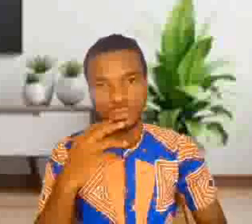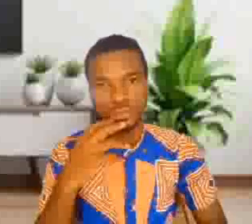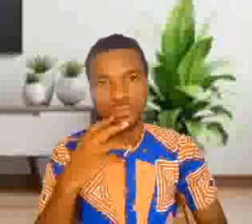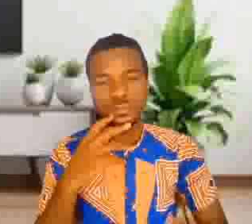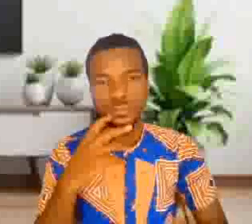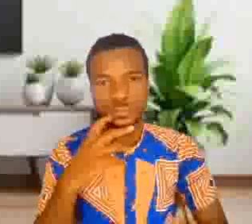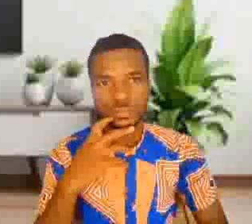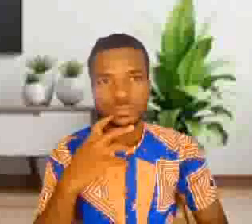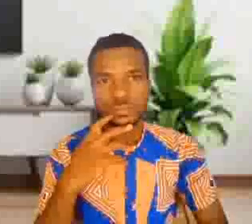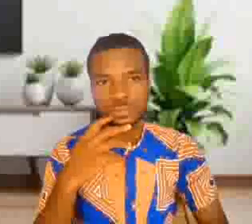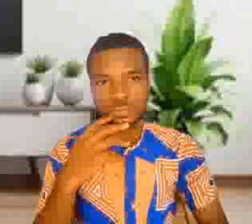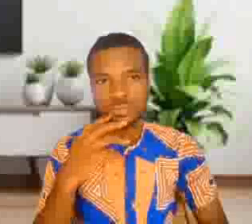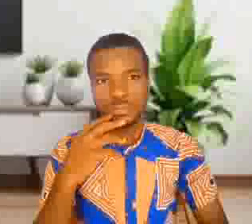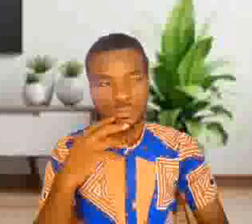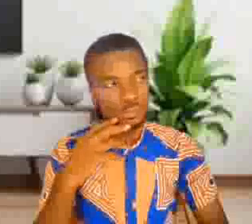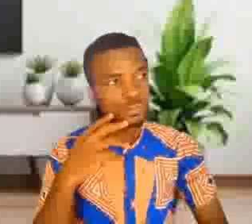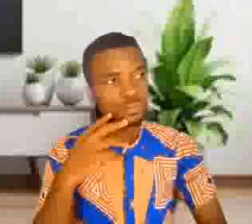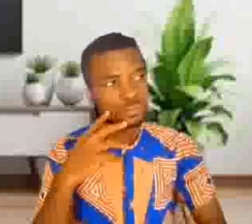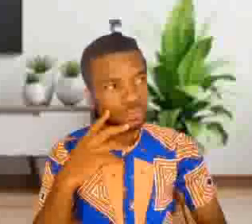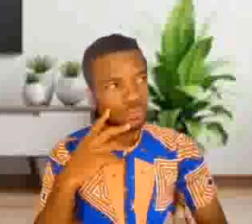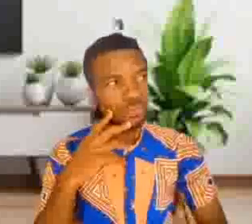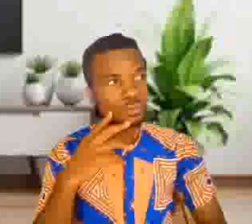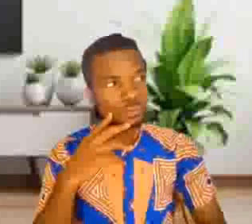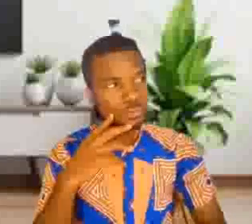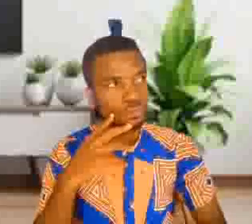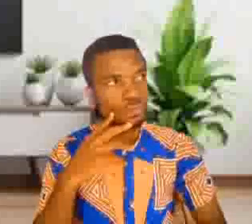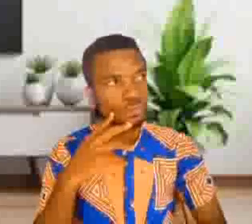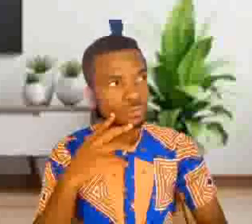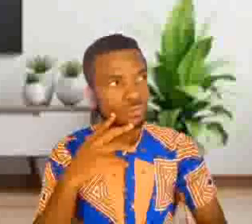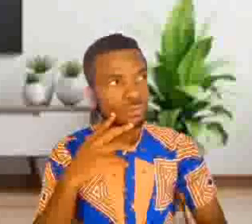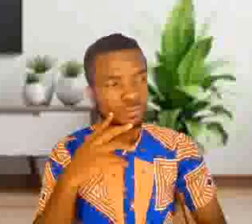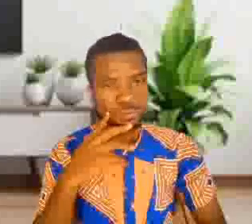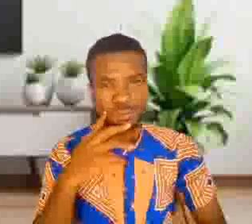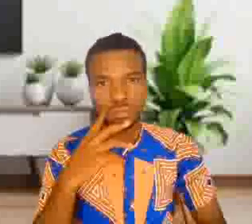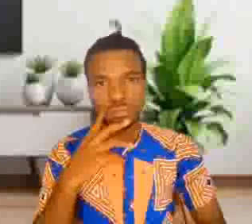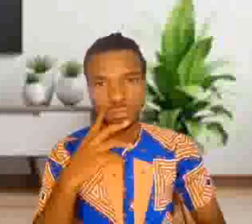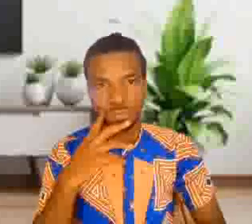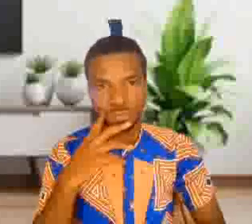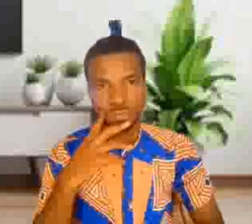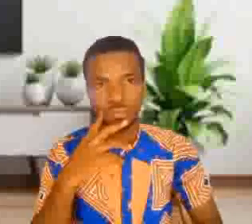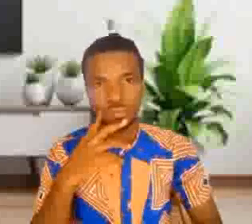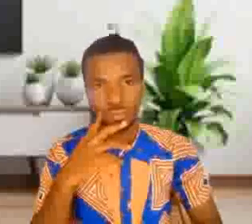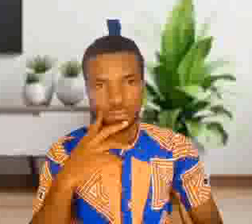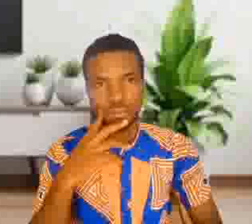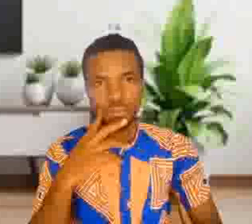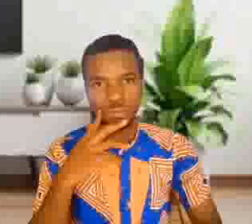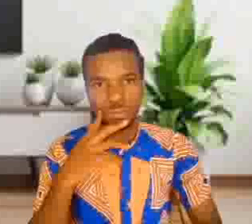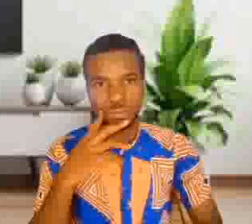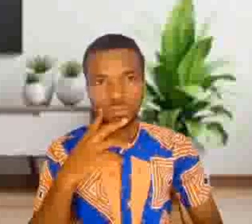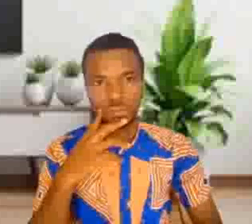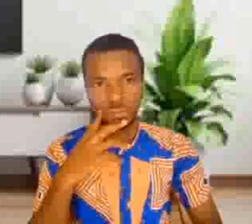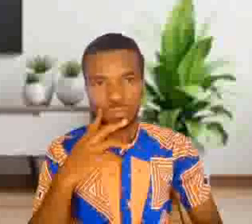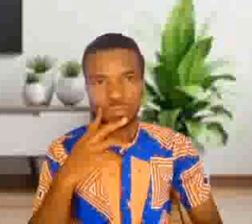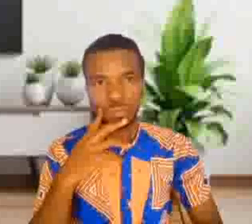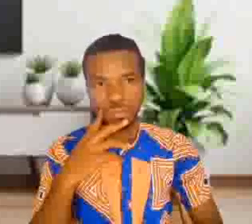inspiration to bring us God's counsel that will not only inspire